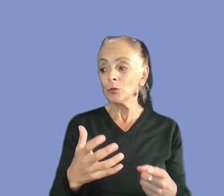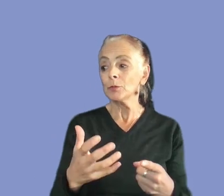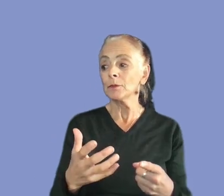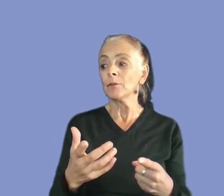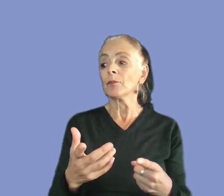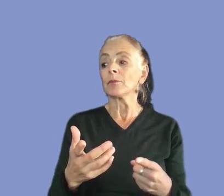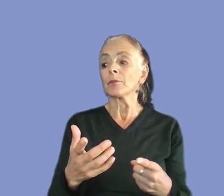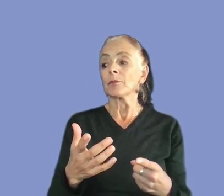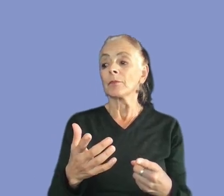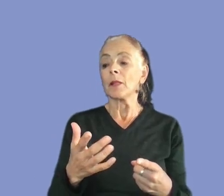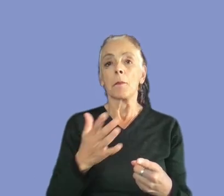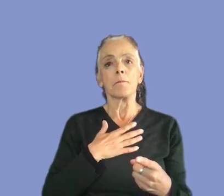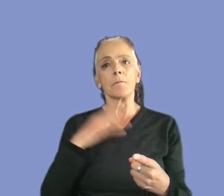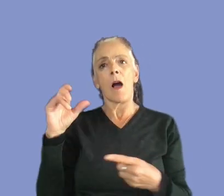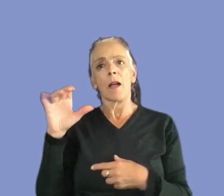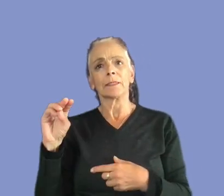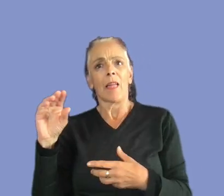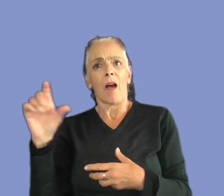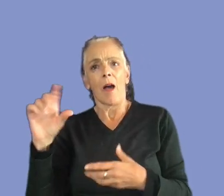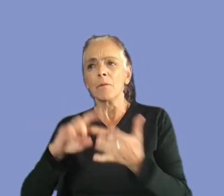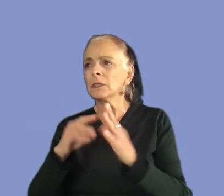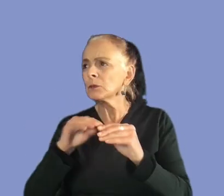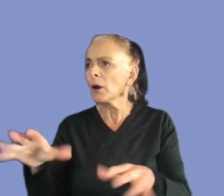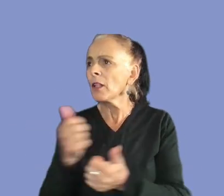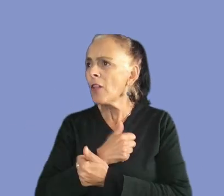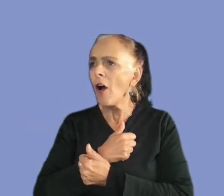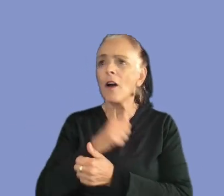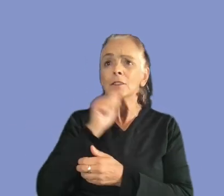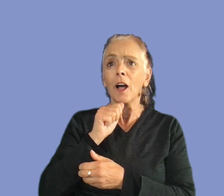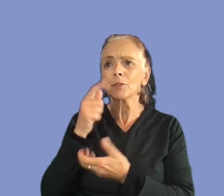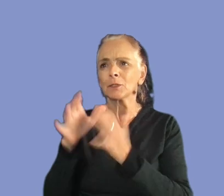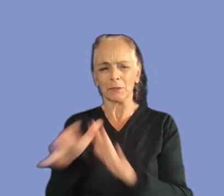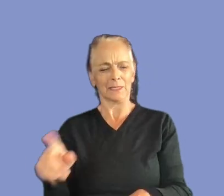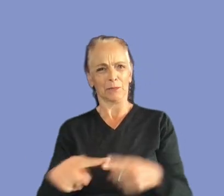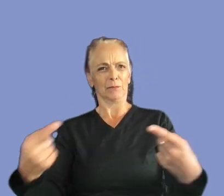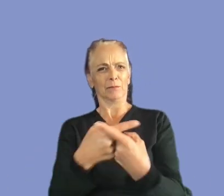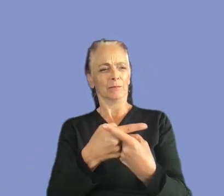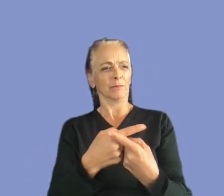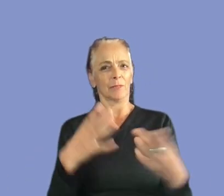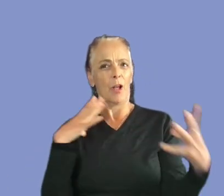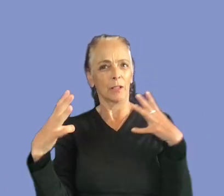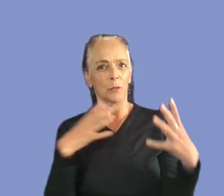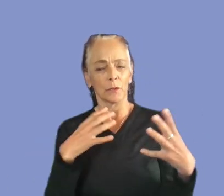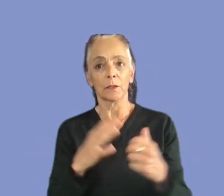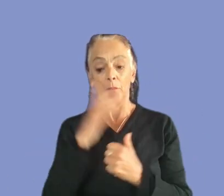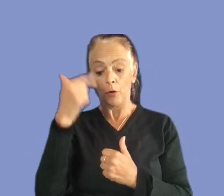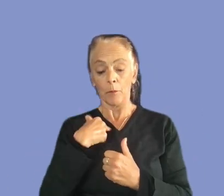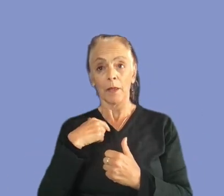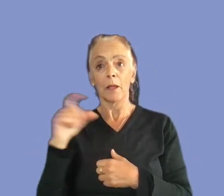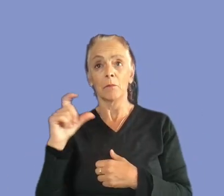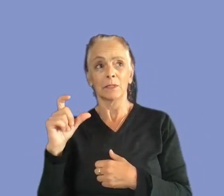was one of spreading love and understanding, tolerance and peace, not the one portrayed in Hollywood. To me, Muslims were